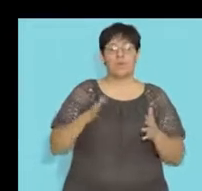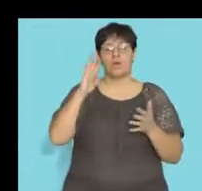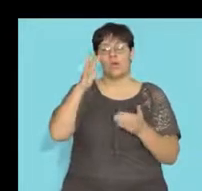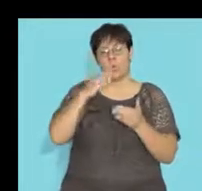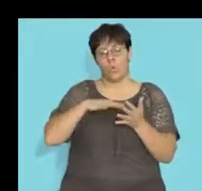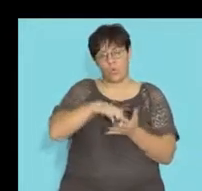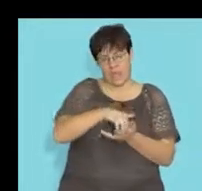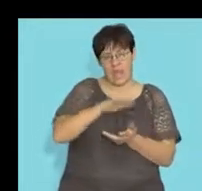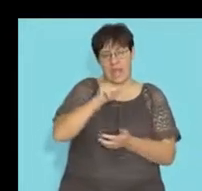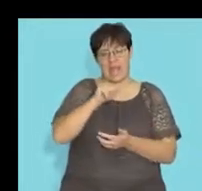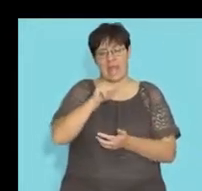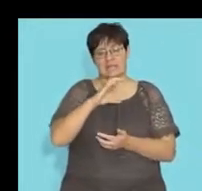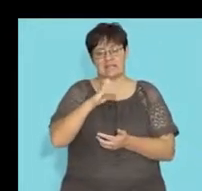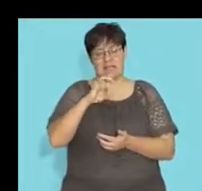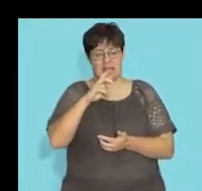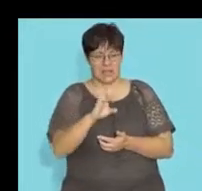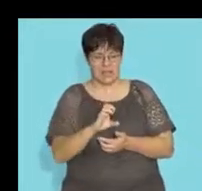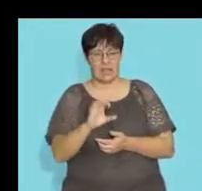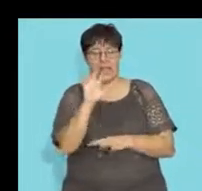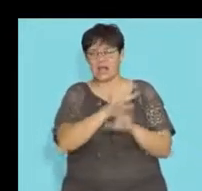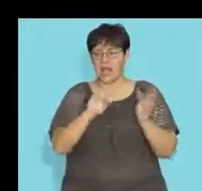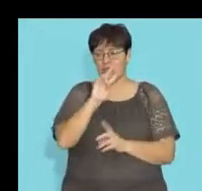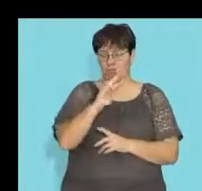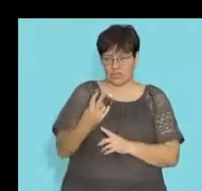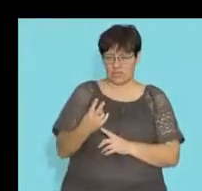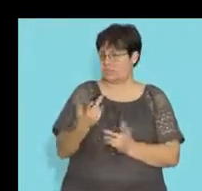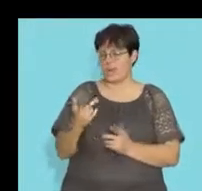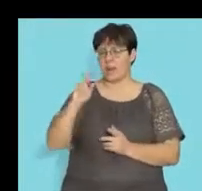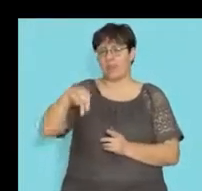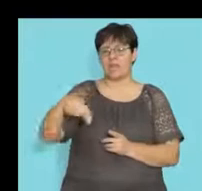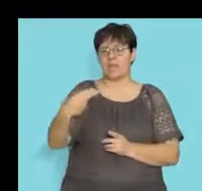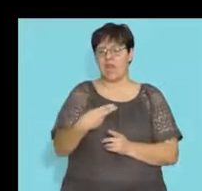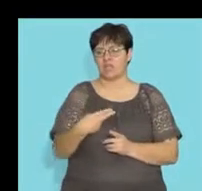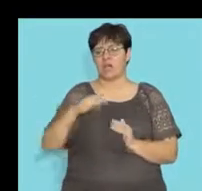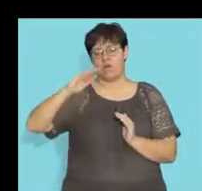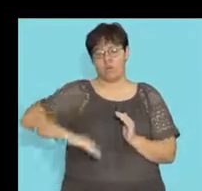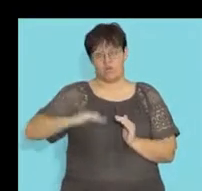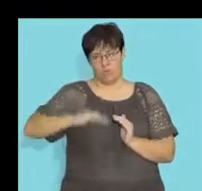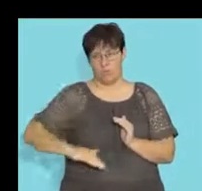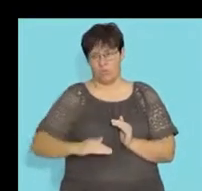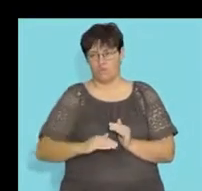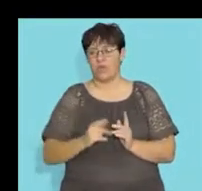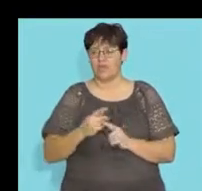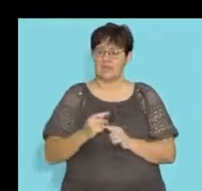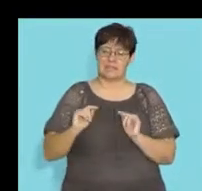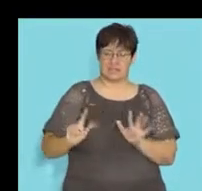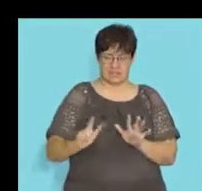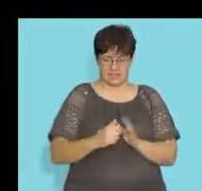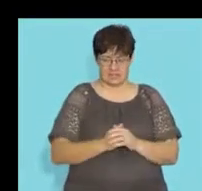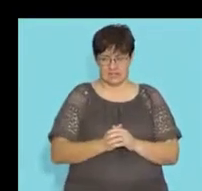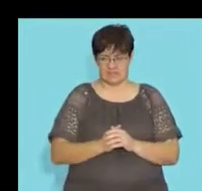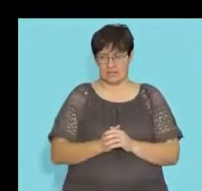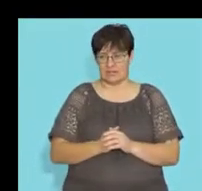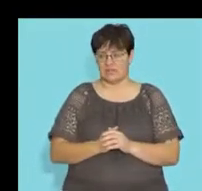will be a weak acidic salt, the color change should then be at a pH a bit lower than